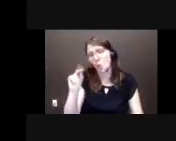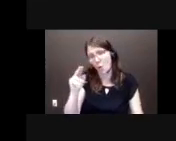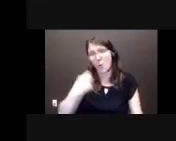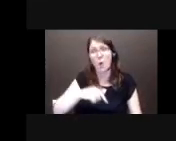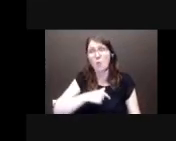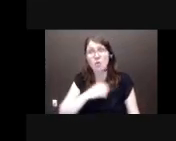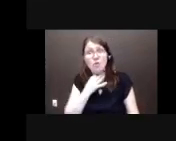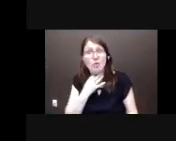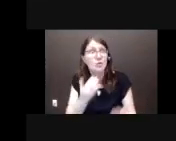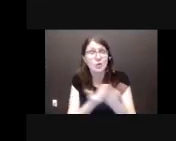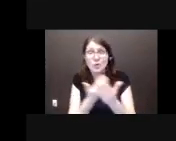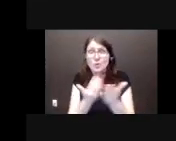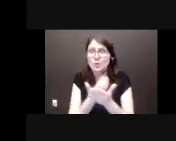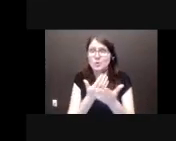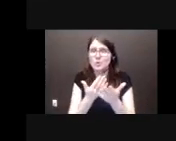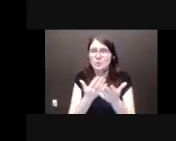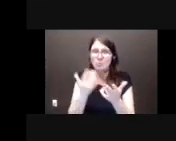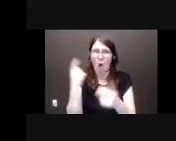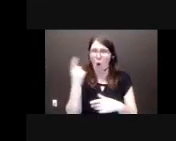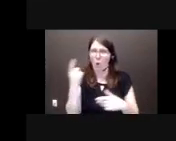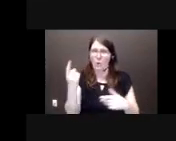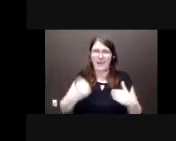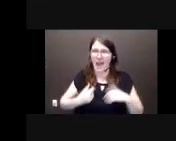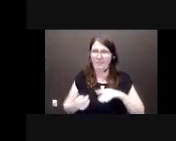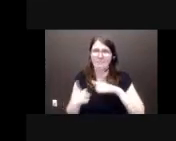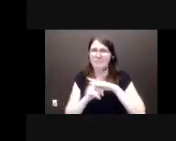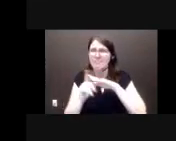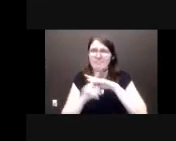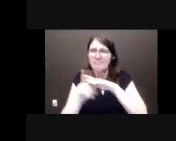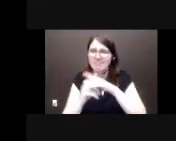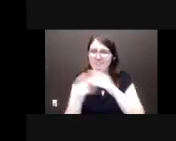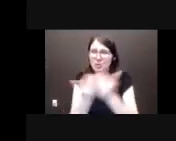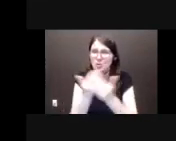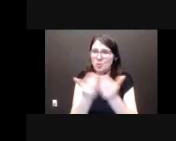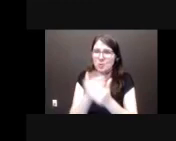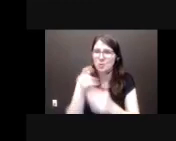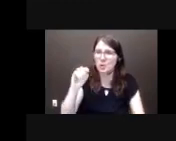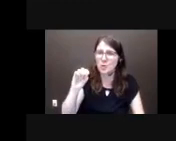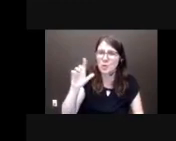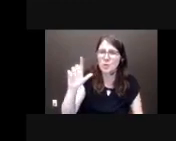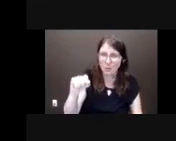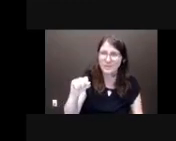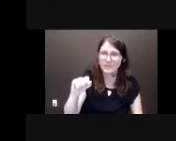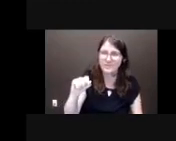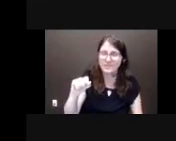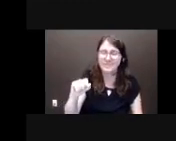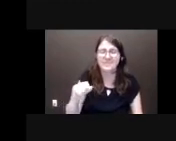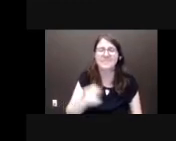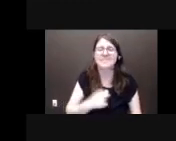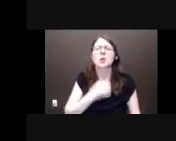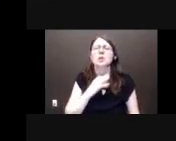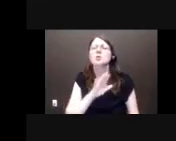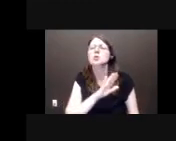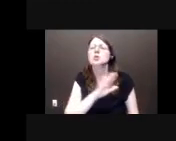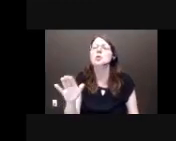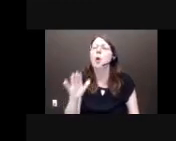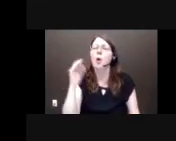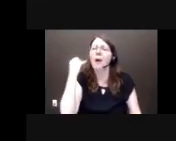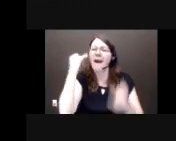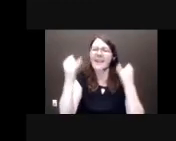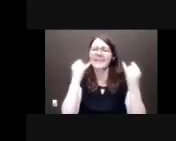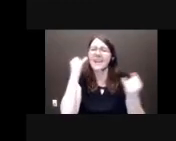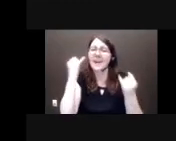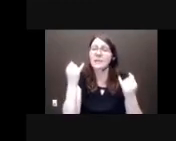go into other tools or mention other tools, I really wanted just to go back to the storyboarding. There was a bit of a discussion around storyboarding in